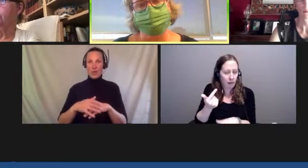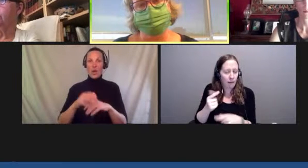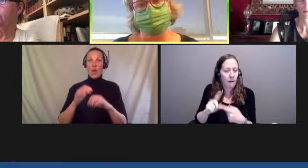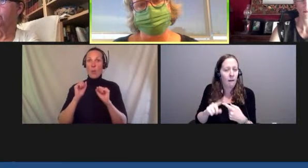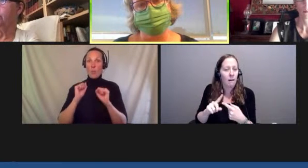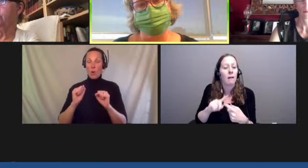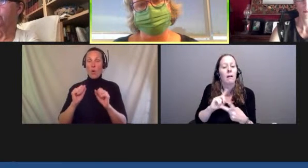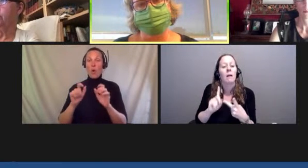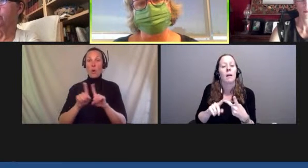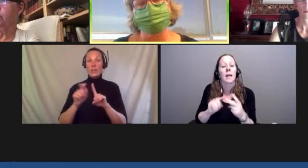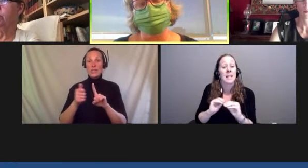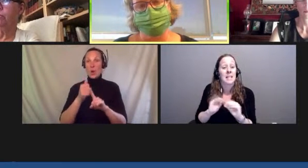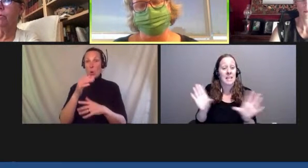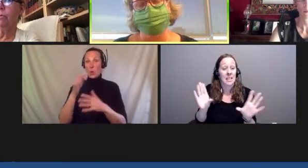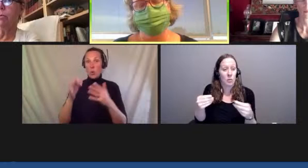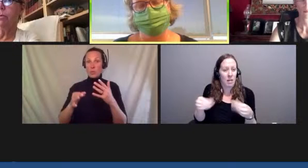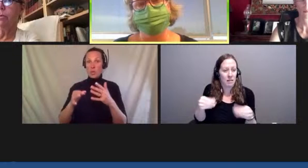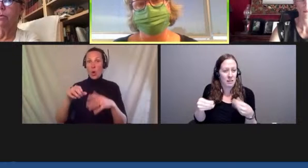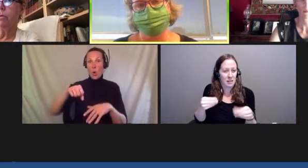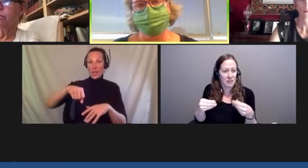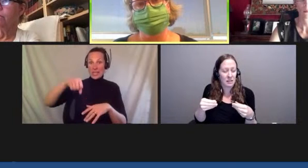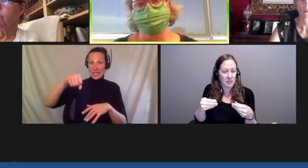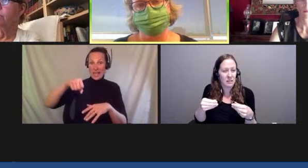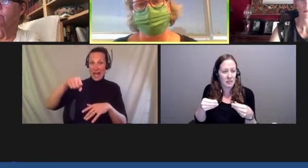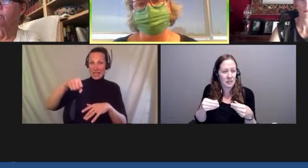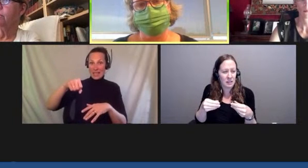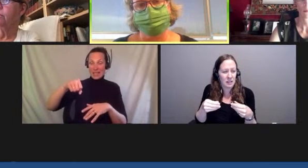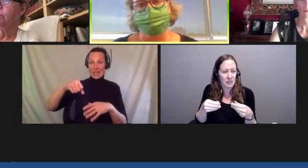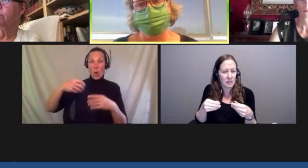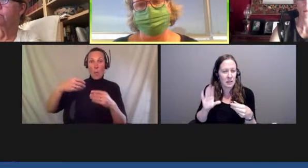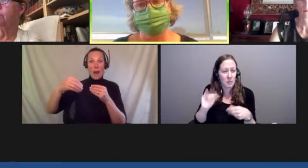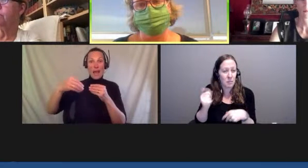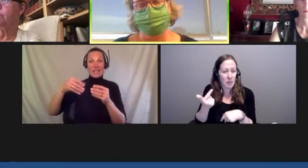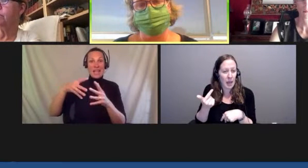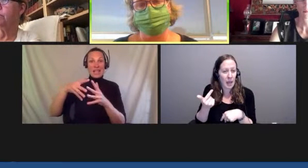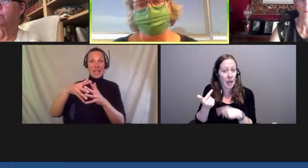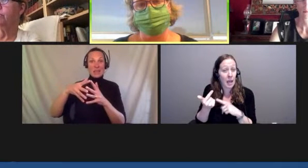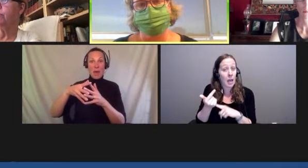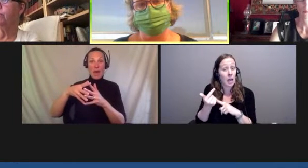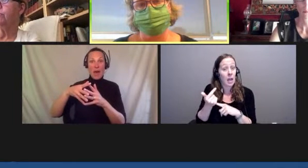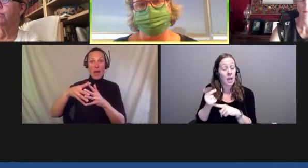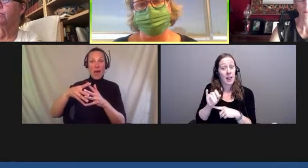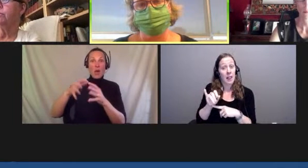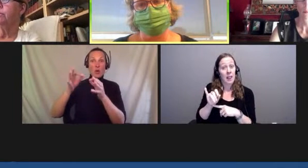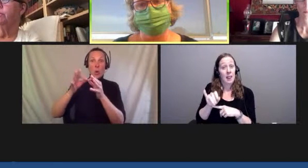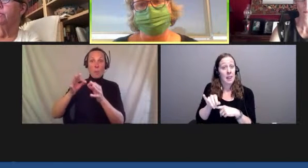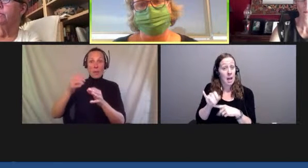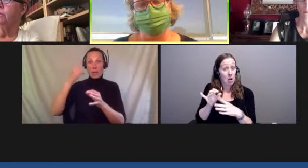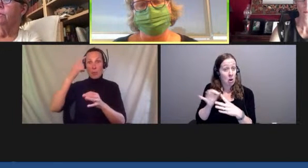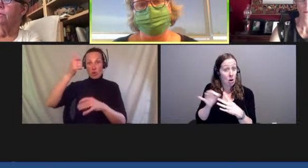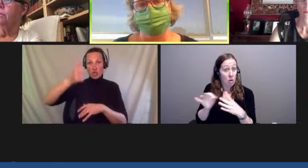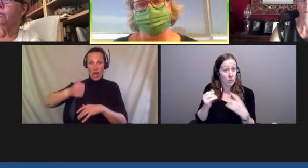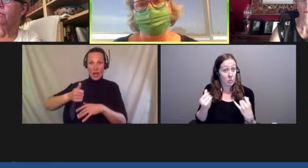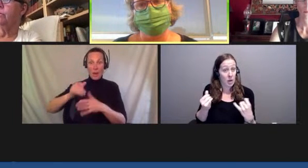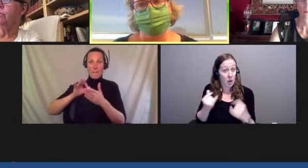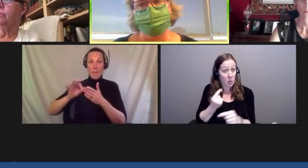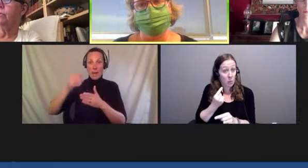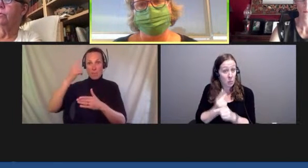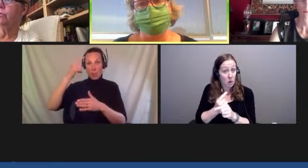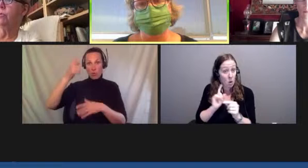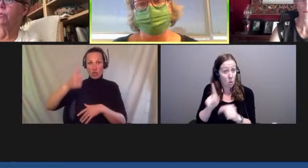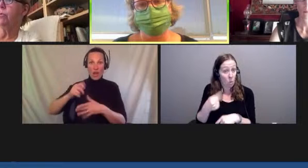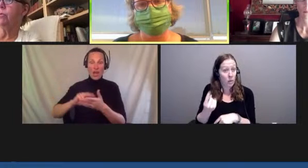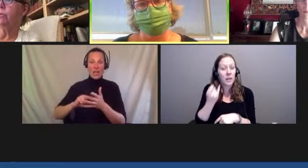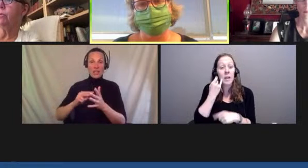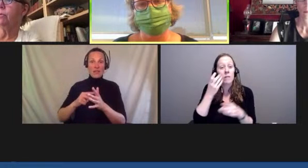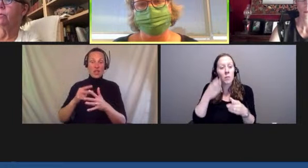clear plastic bags. I'm going to make it clear that these are just options on the table right now in case somebody